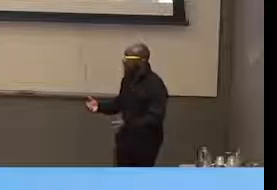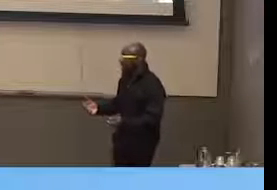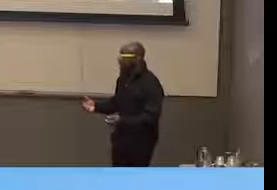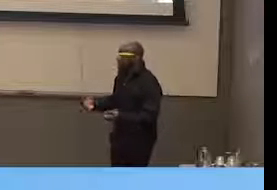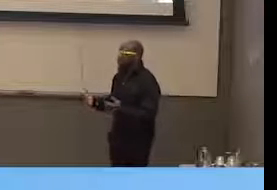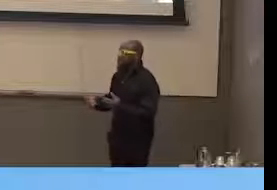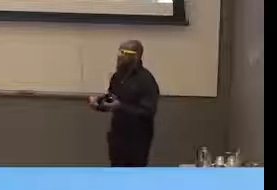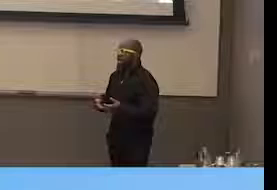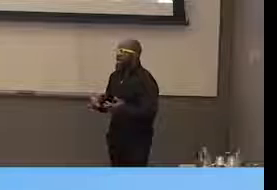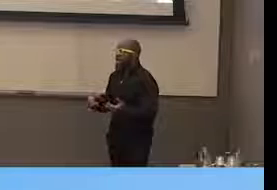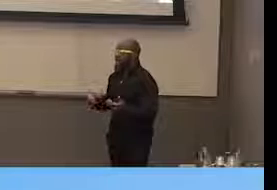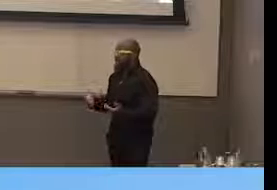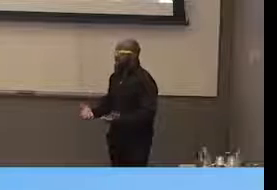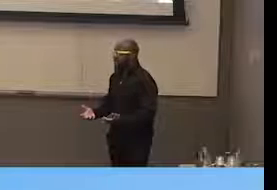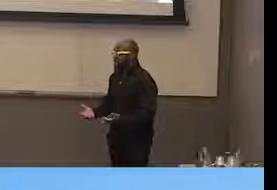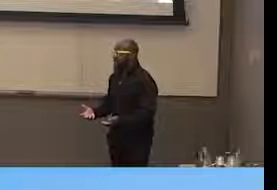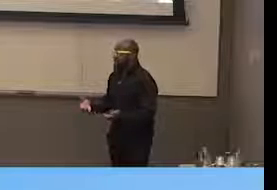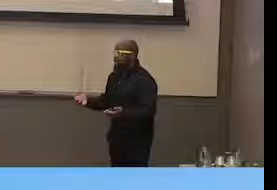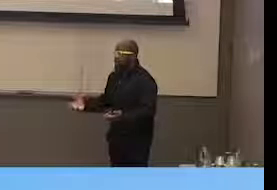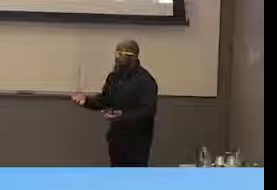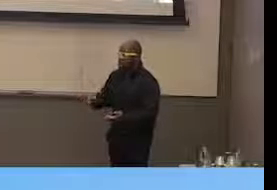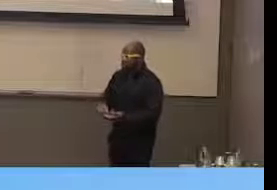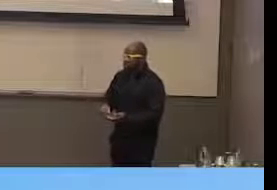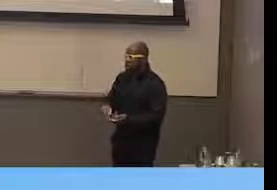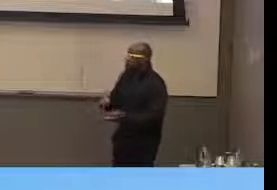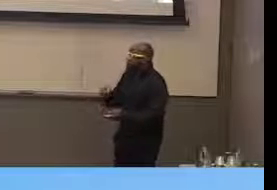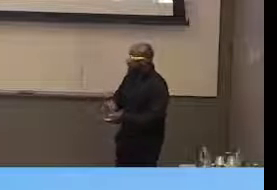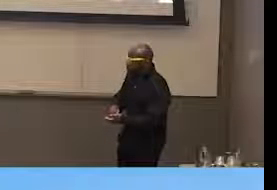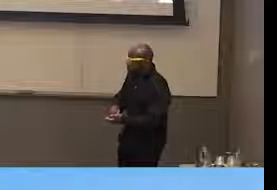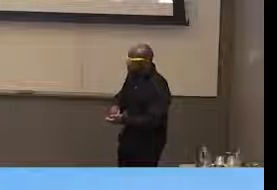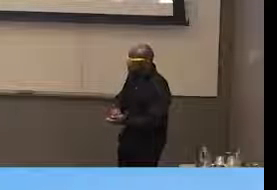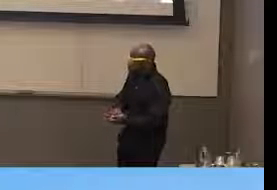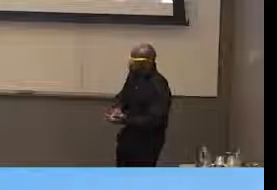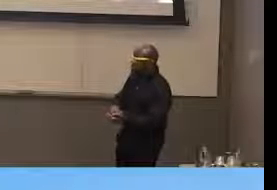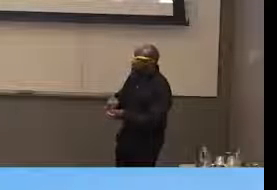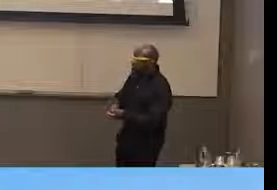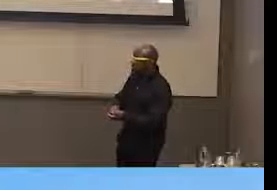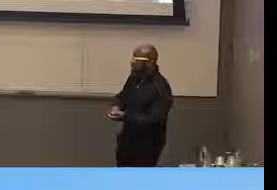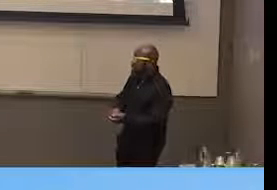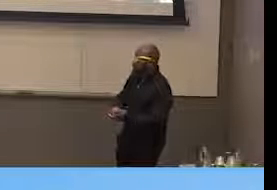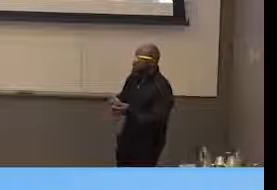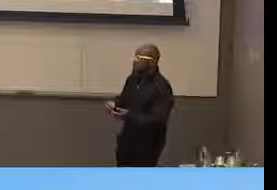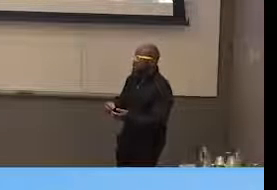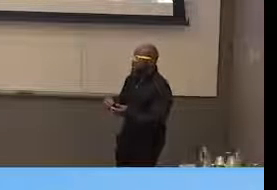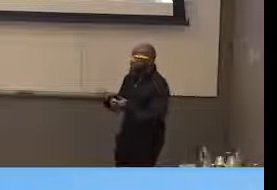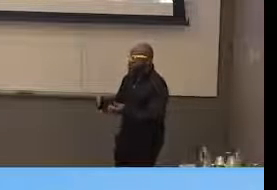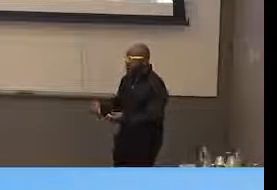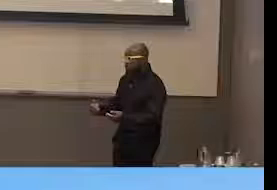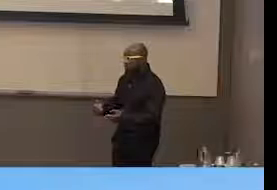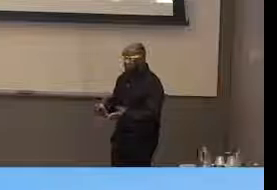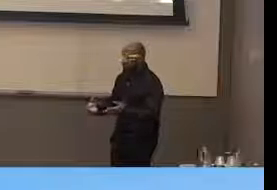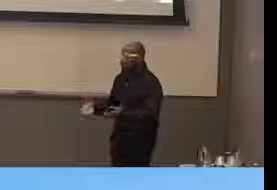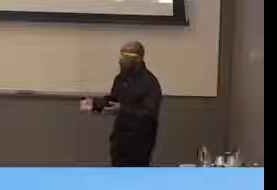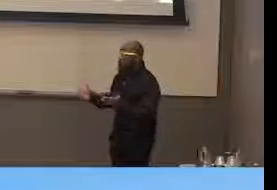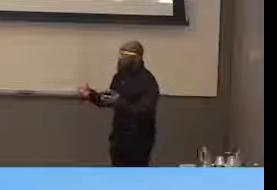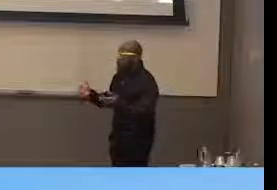to a park, but everybody has access to nature. That is paired with some of the bio blitzes that we do in the city that gets schools,